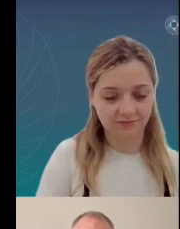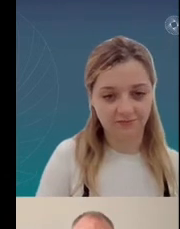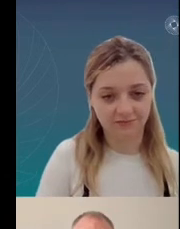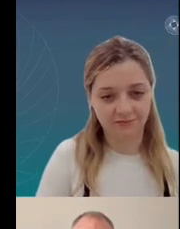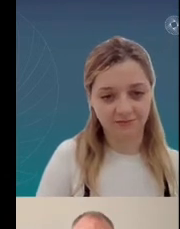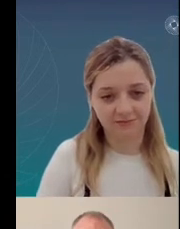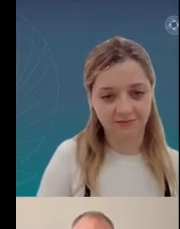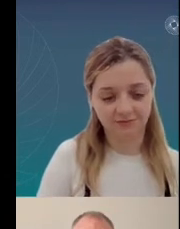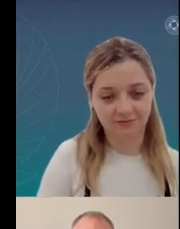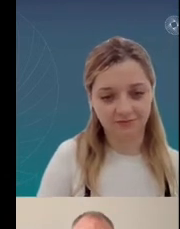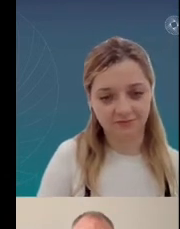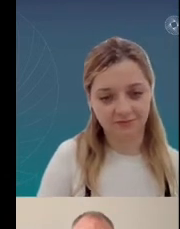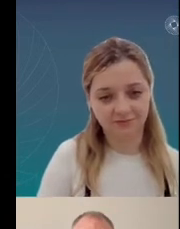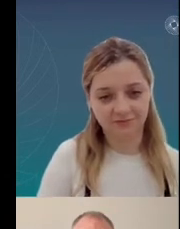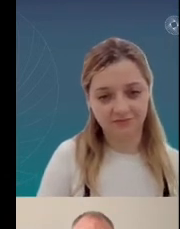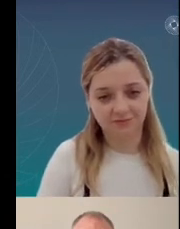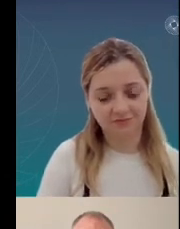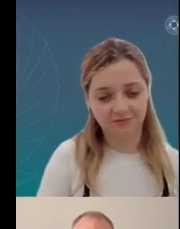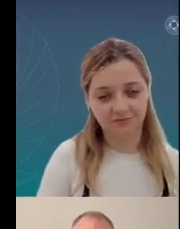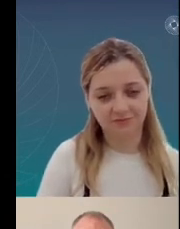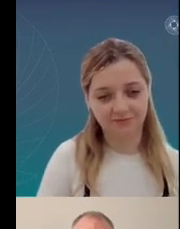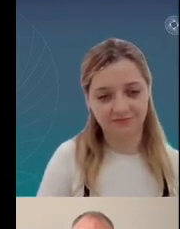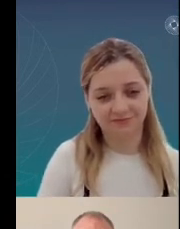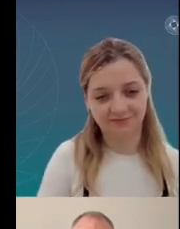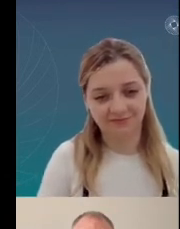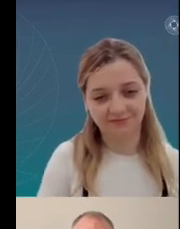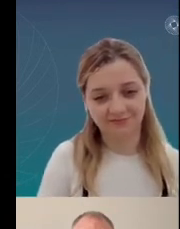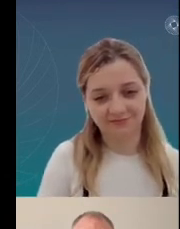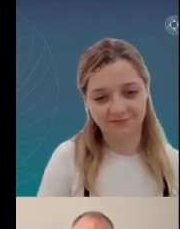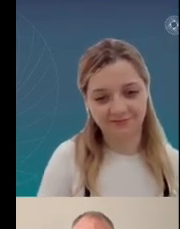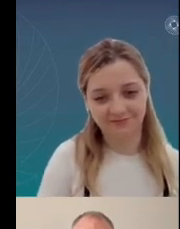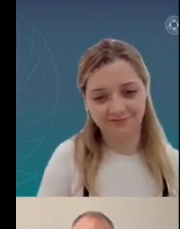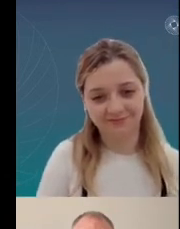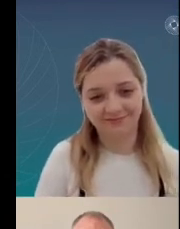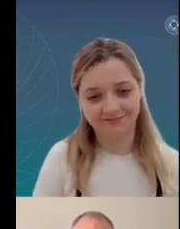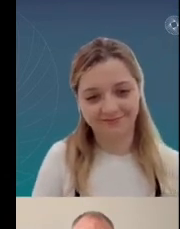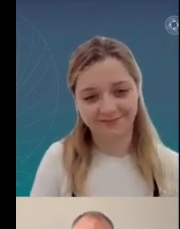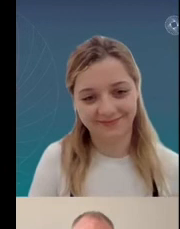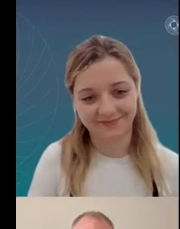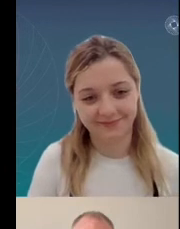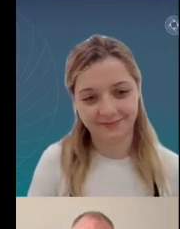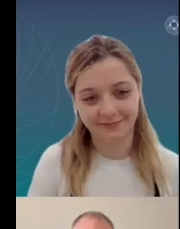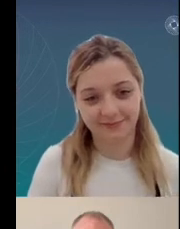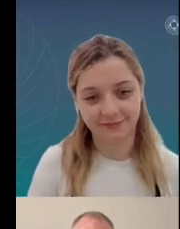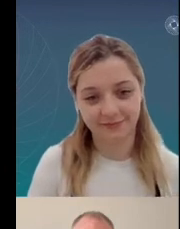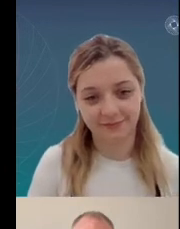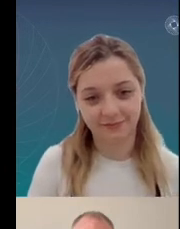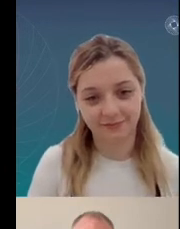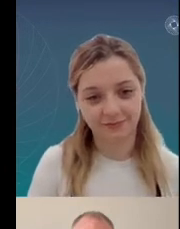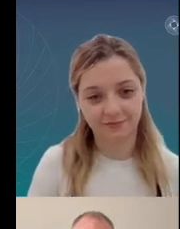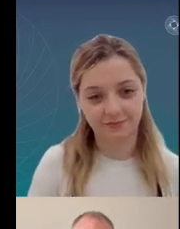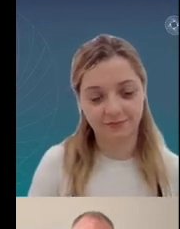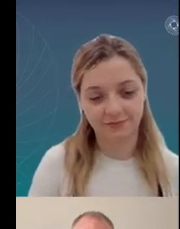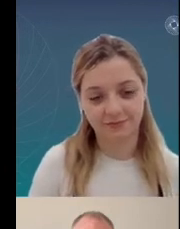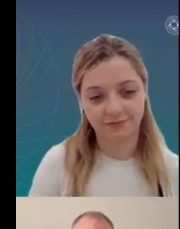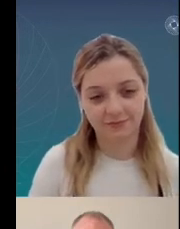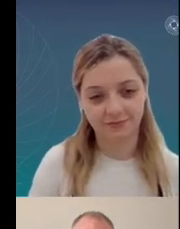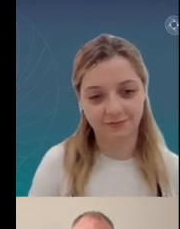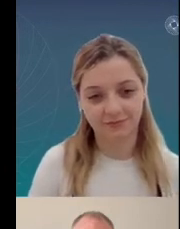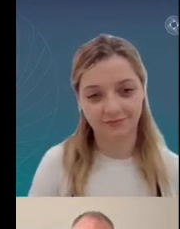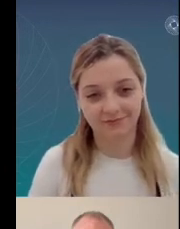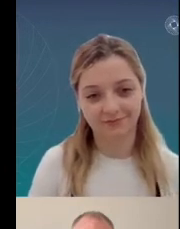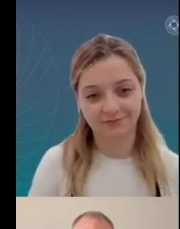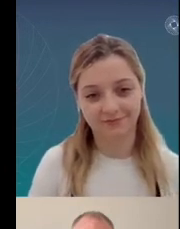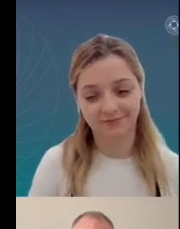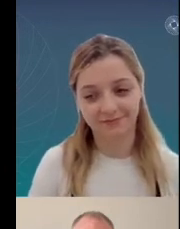participating institutions to drive forward the associated objectives and key performance indicators. The results of